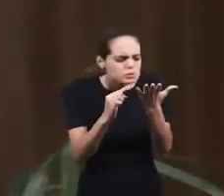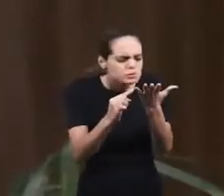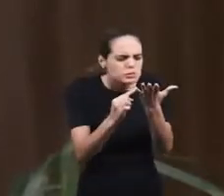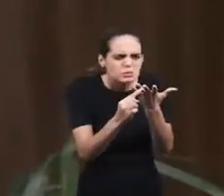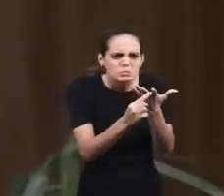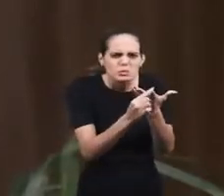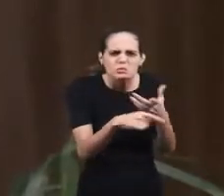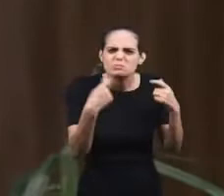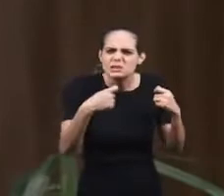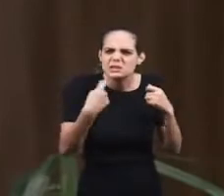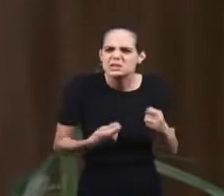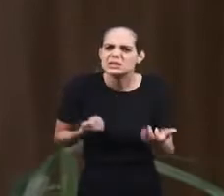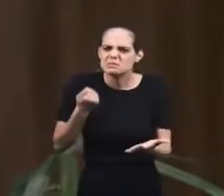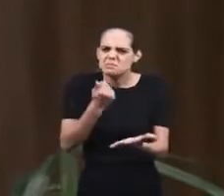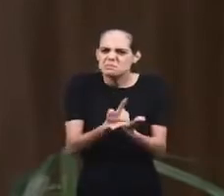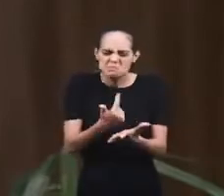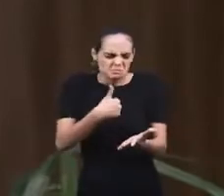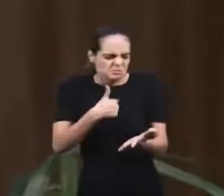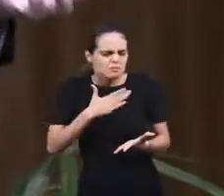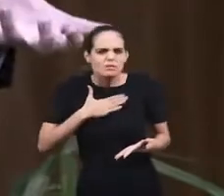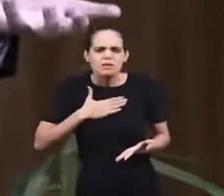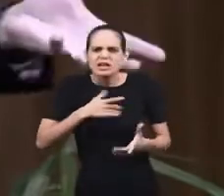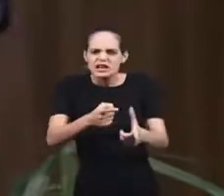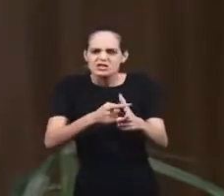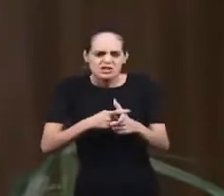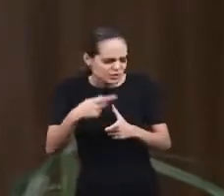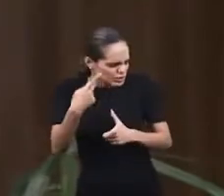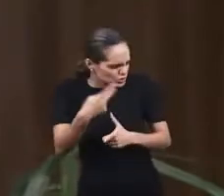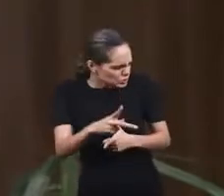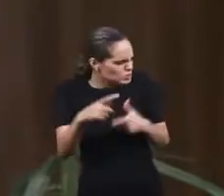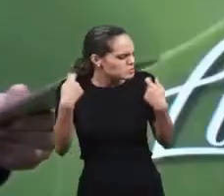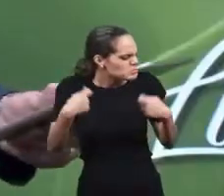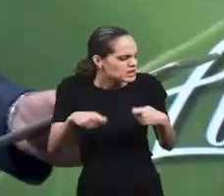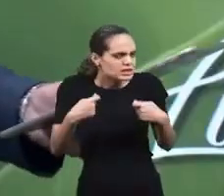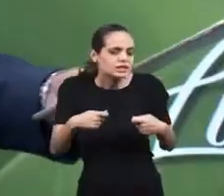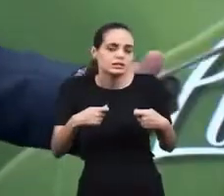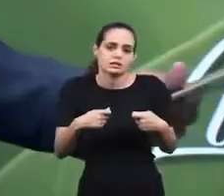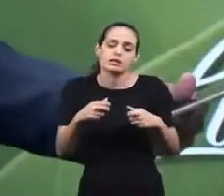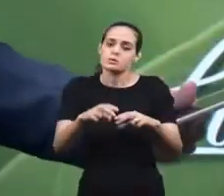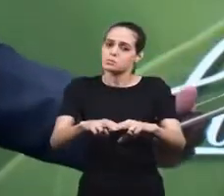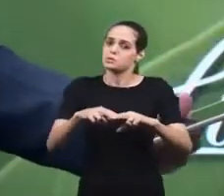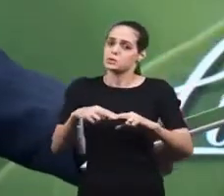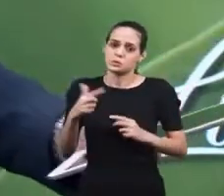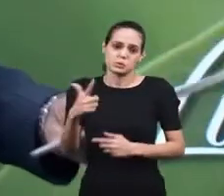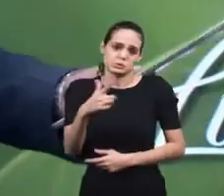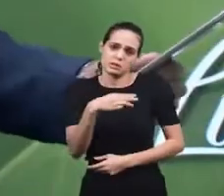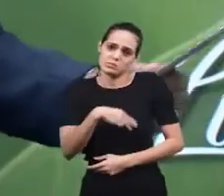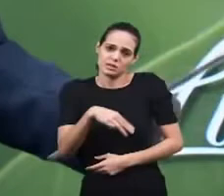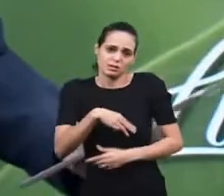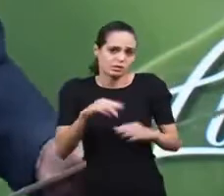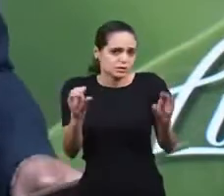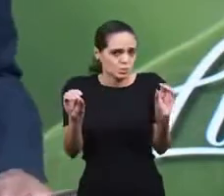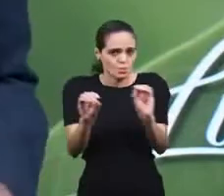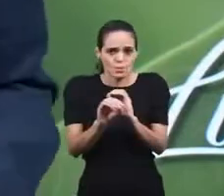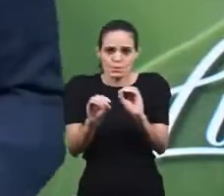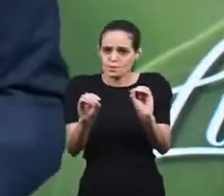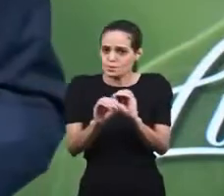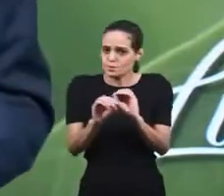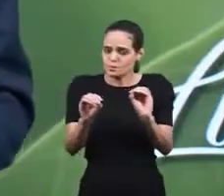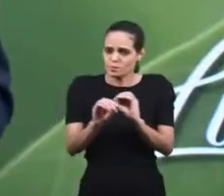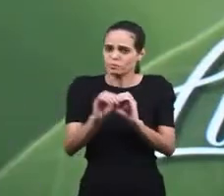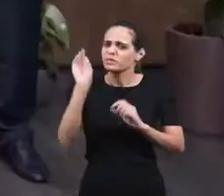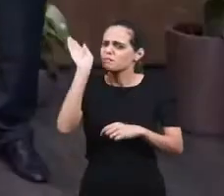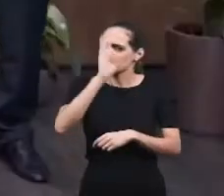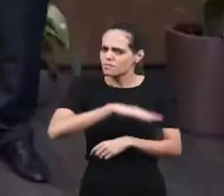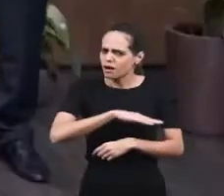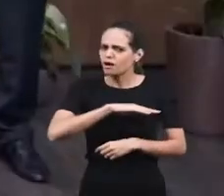does not make exceptions, he requires for those who owe him to pay him, and that's why he is uncompassionate or